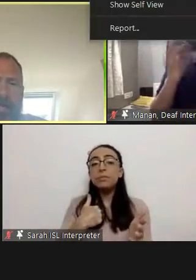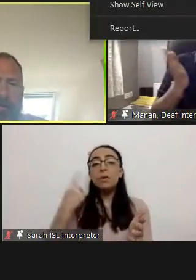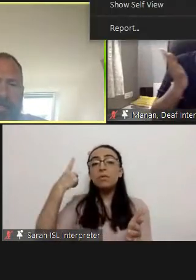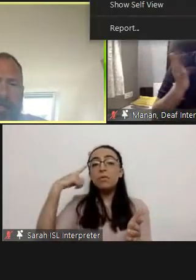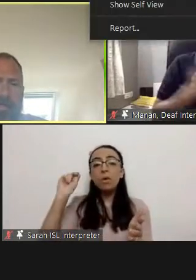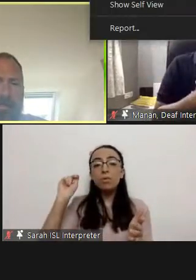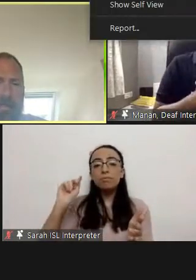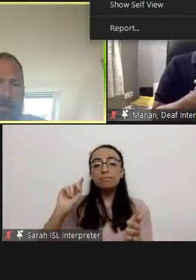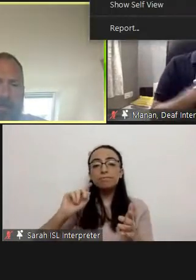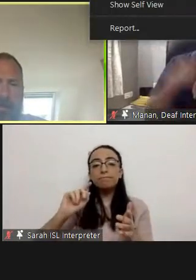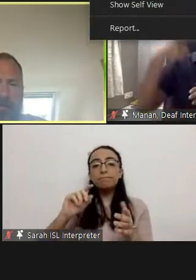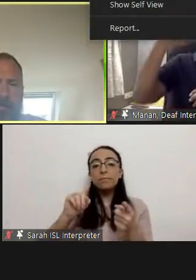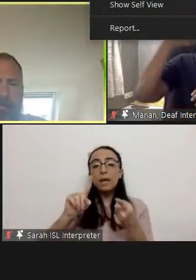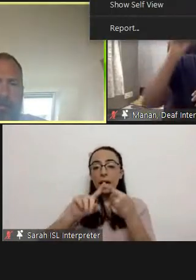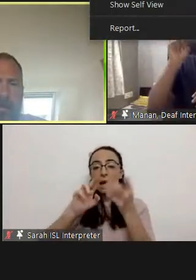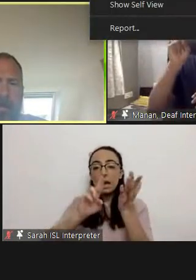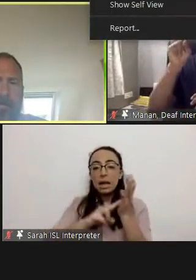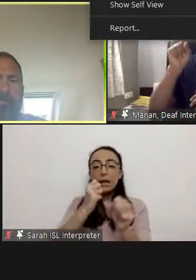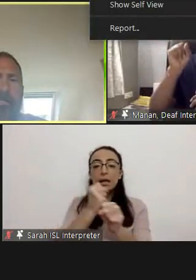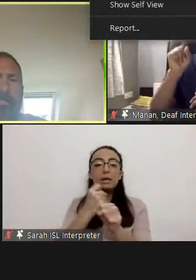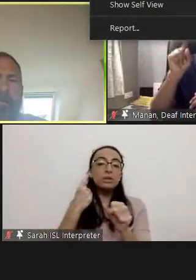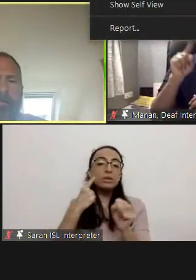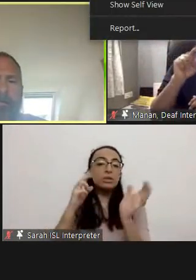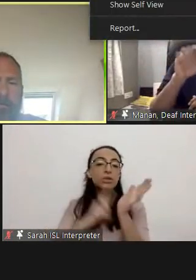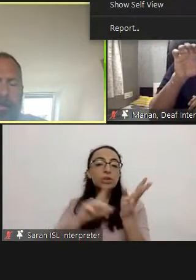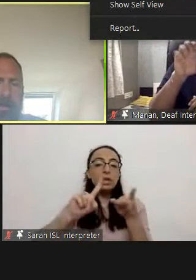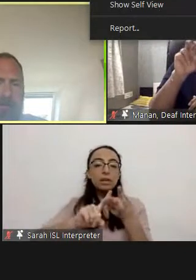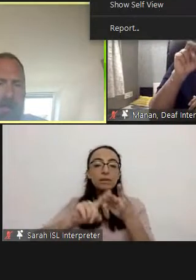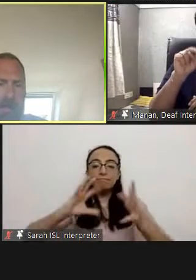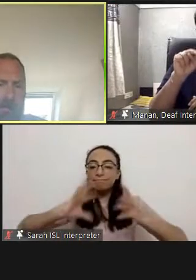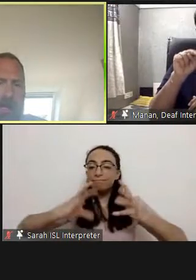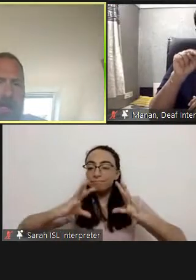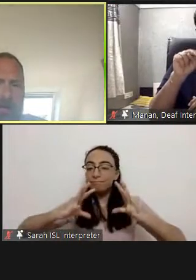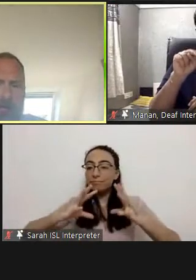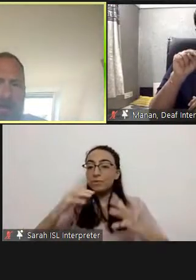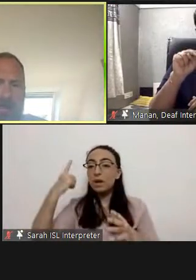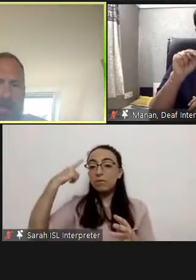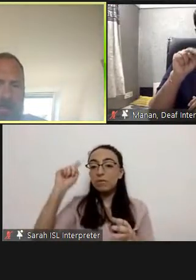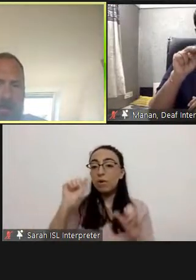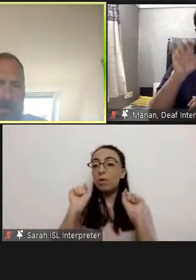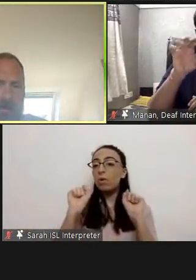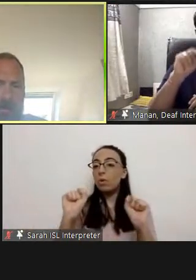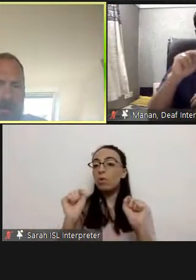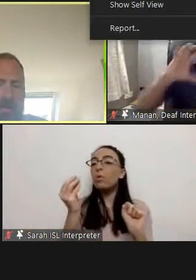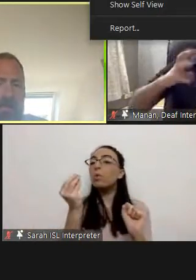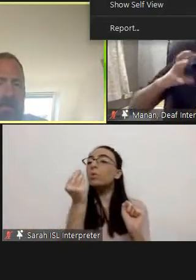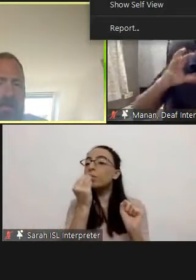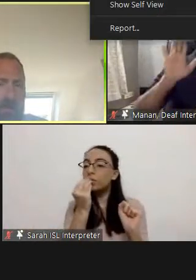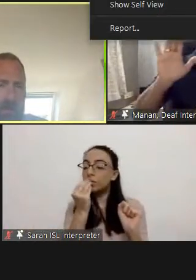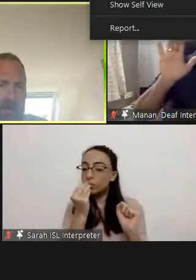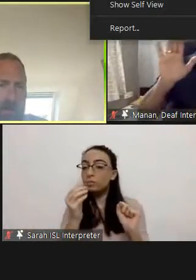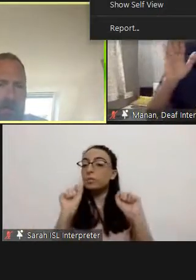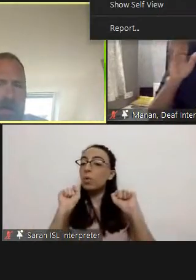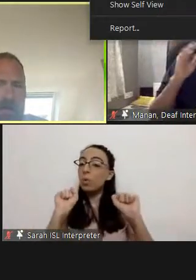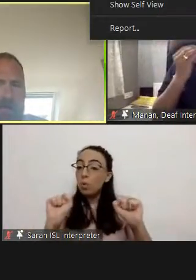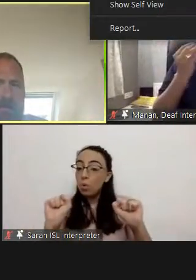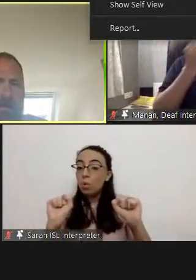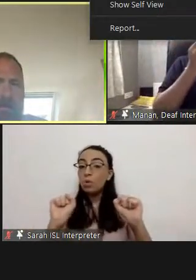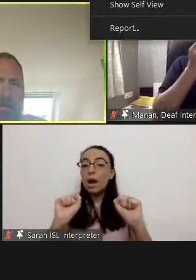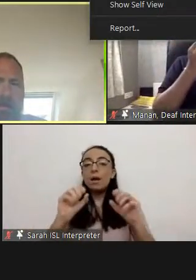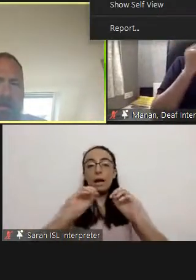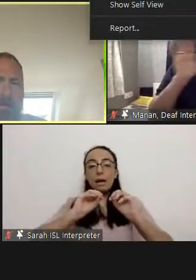of inequity at the center of this picture. This breaks down further the definition of equity to include distributional